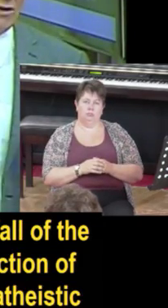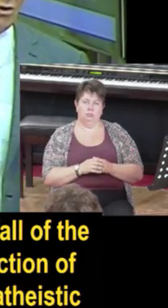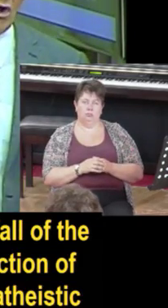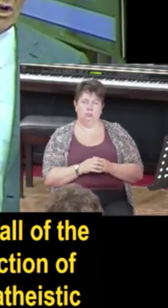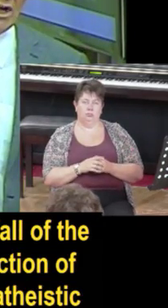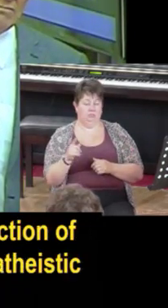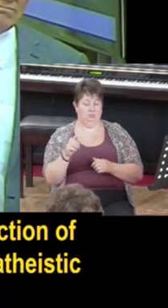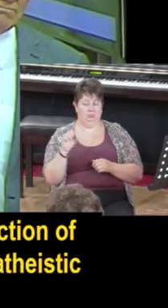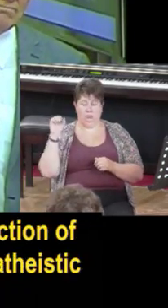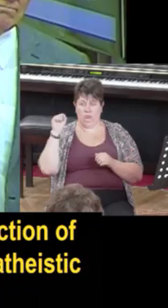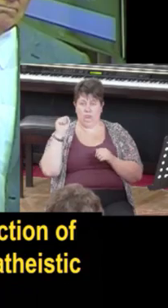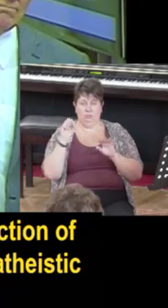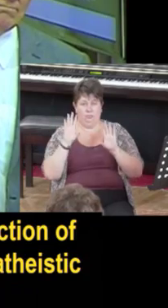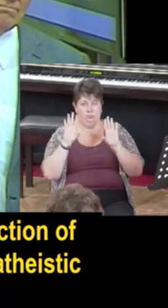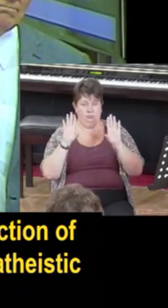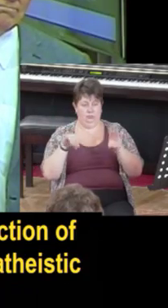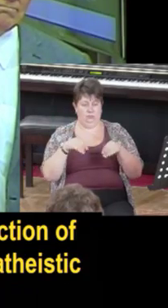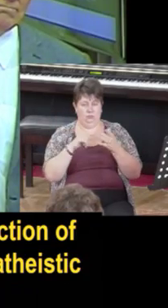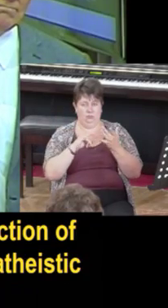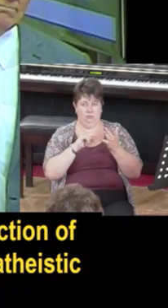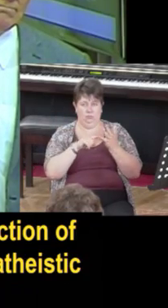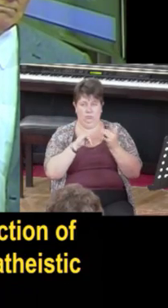And they are no longer.